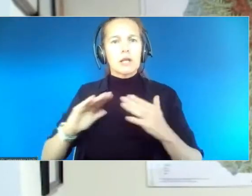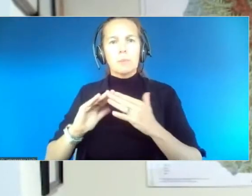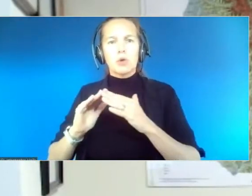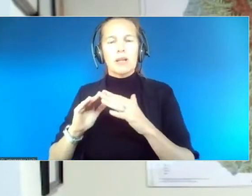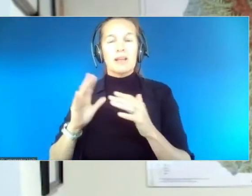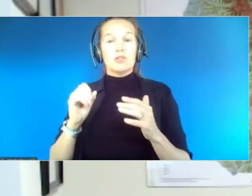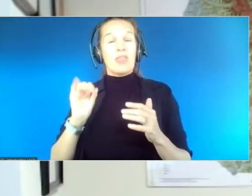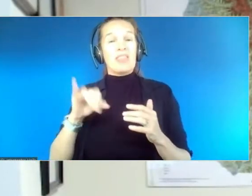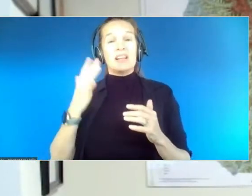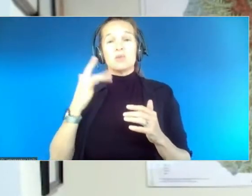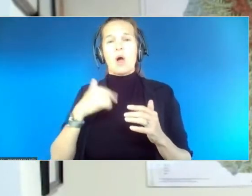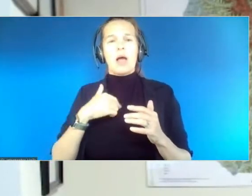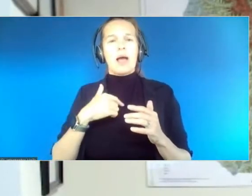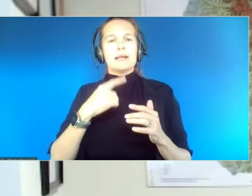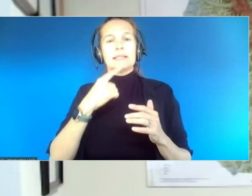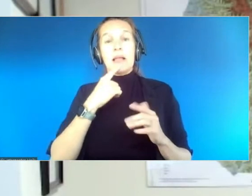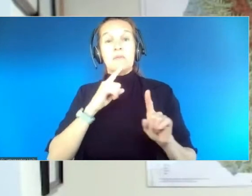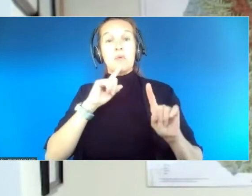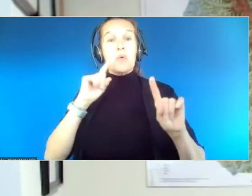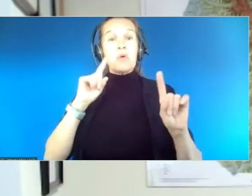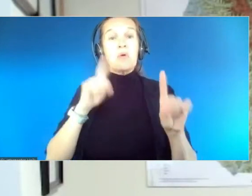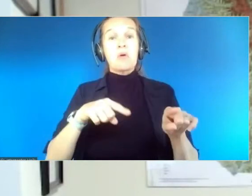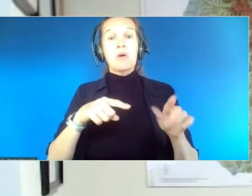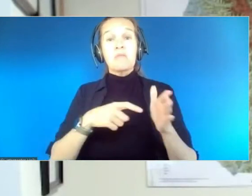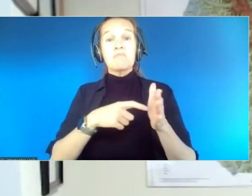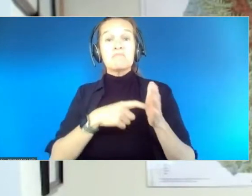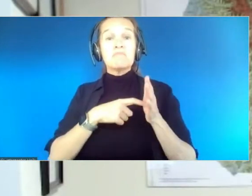to enter restaurants or for